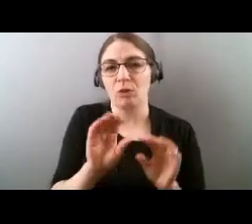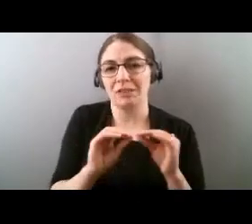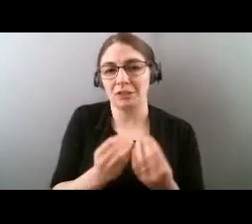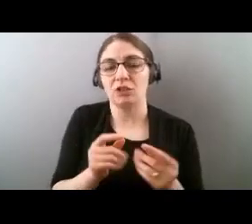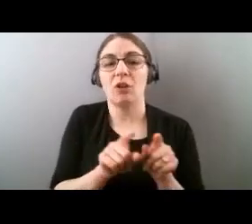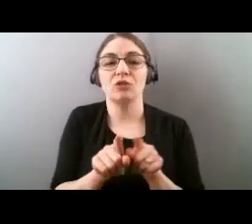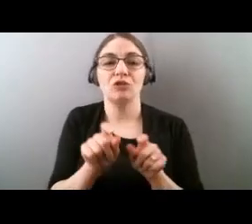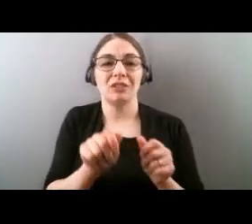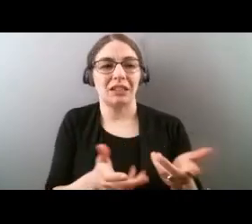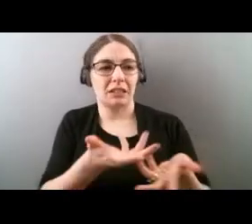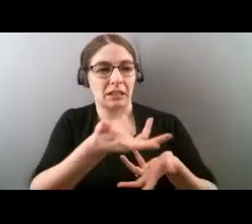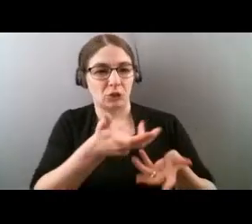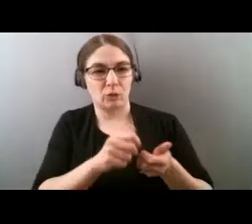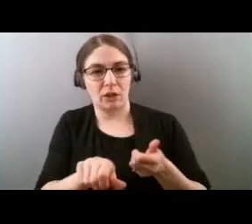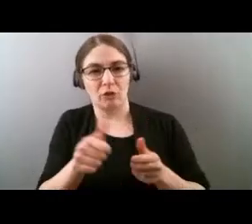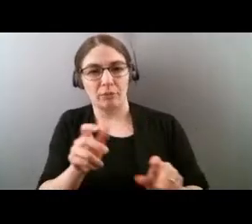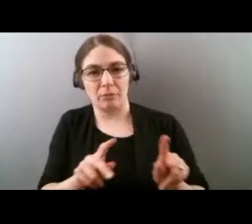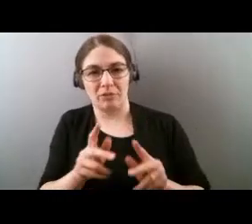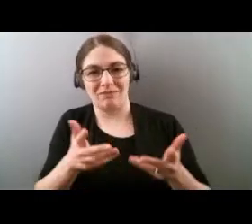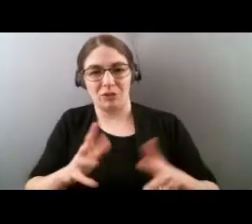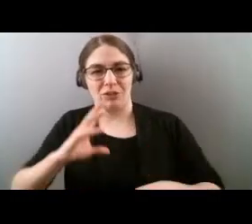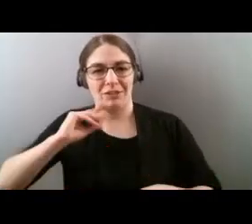been through the same process.